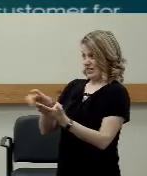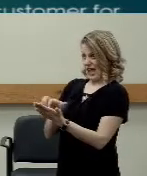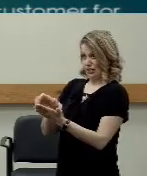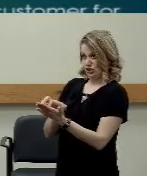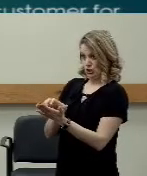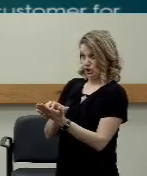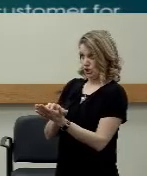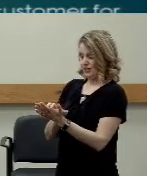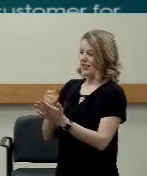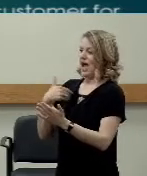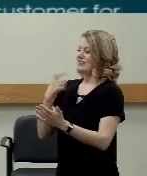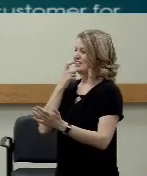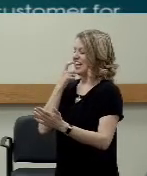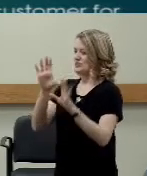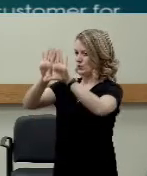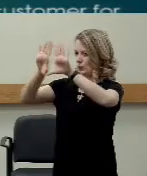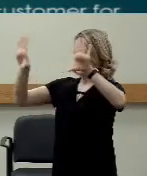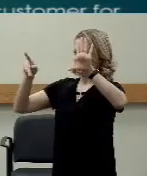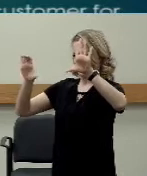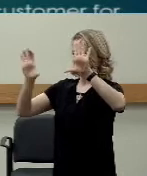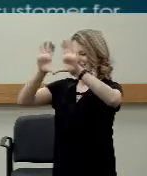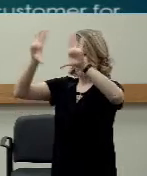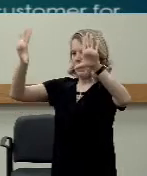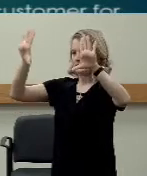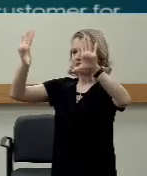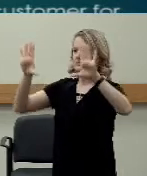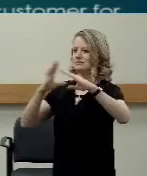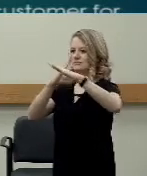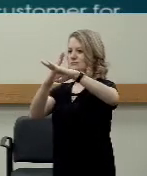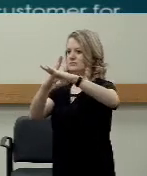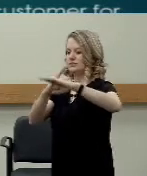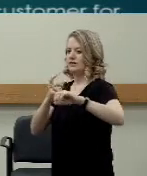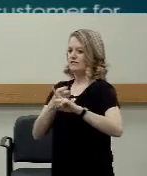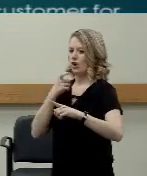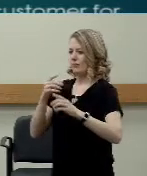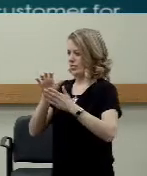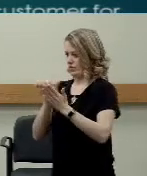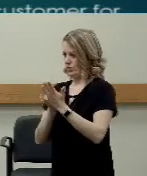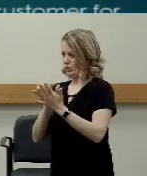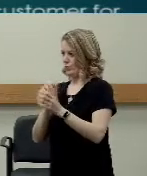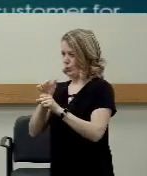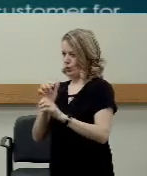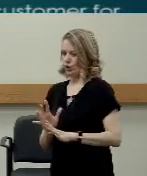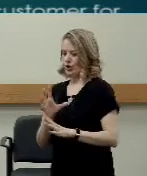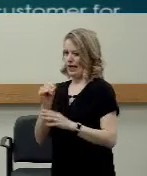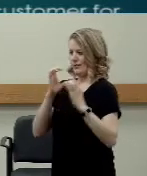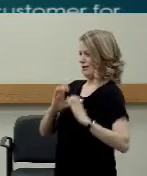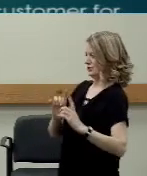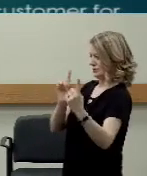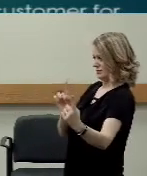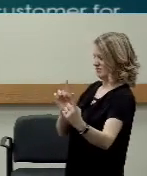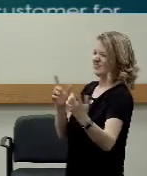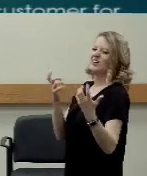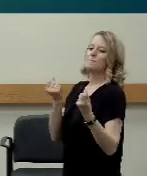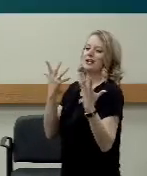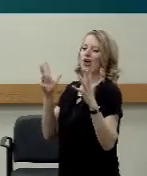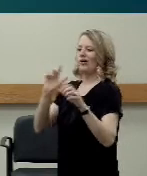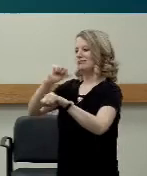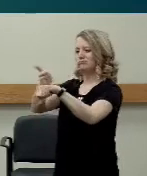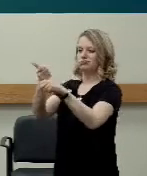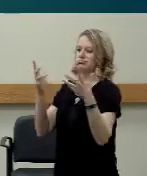and customers where physically possible in retail and grocery businesses. Many have those up at this moment.